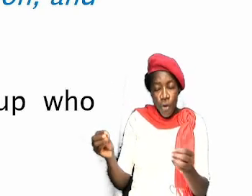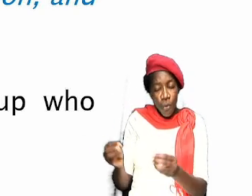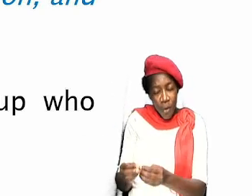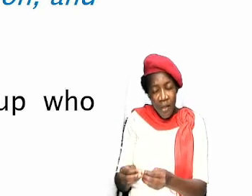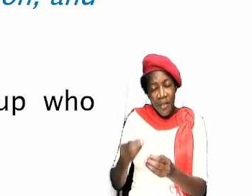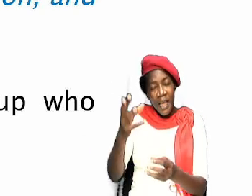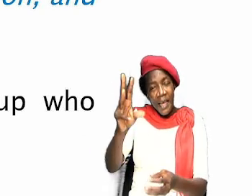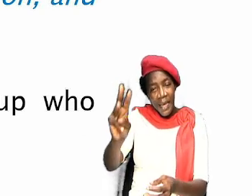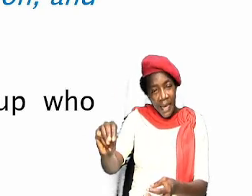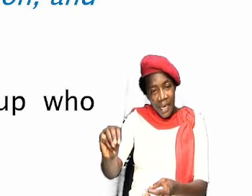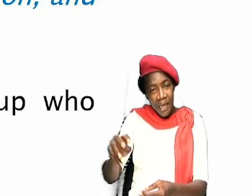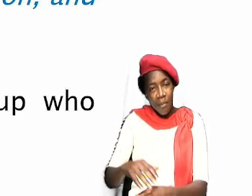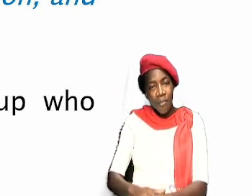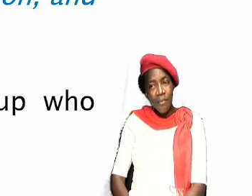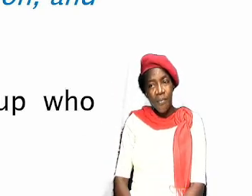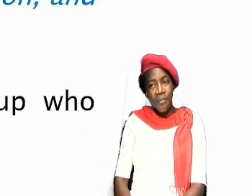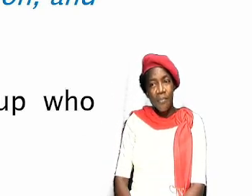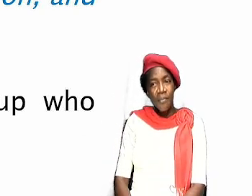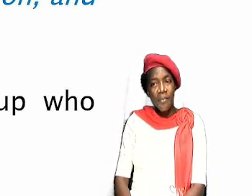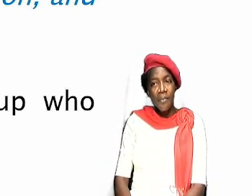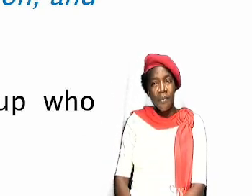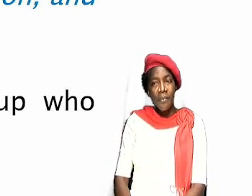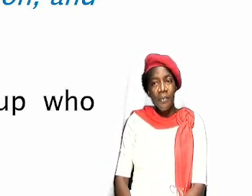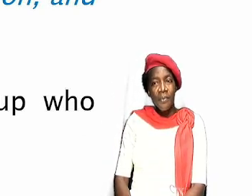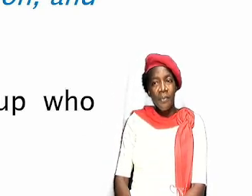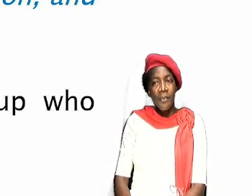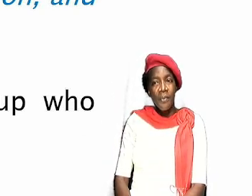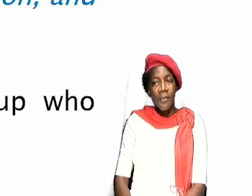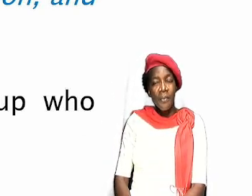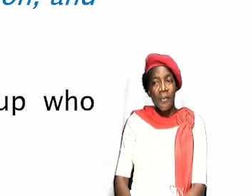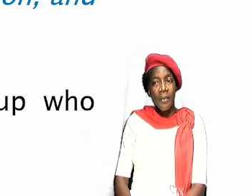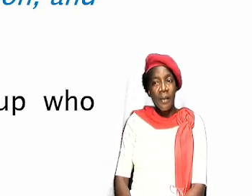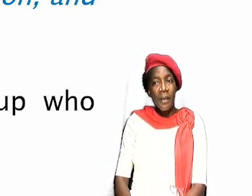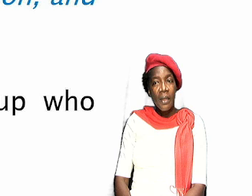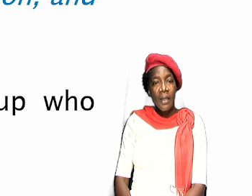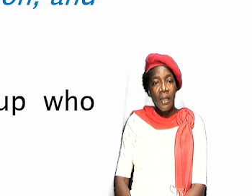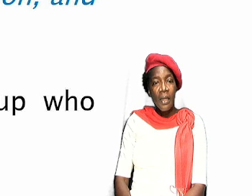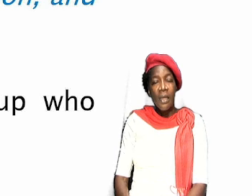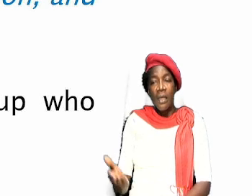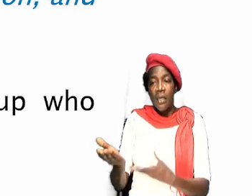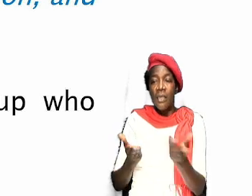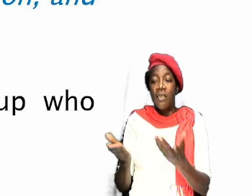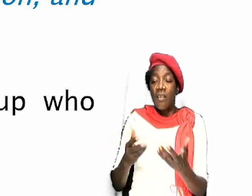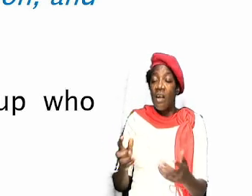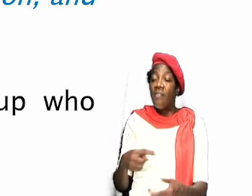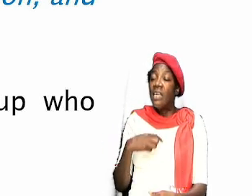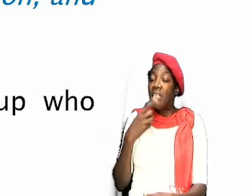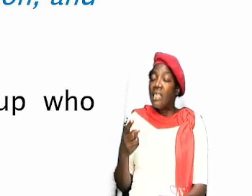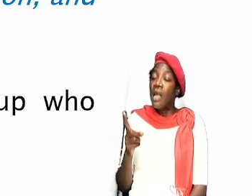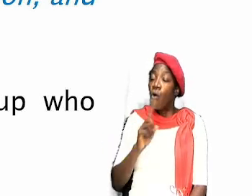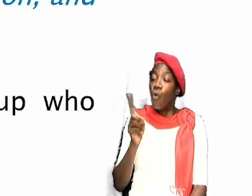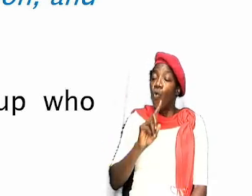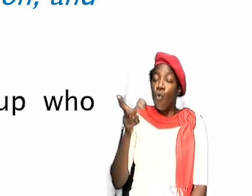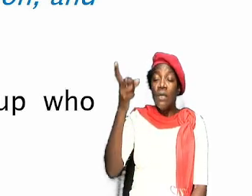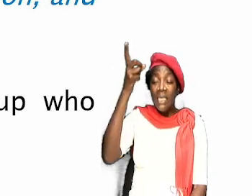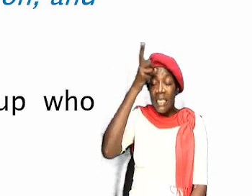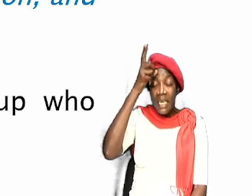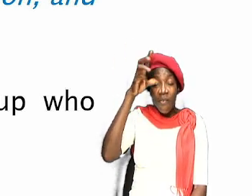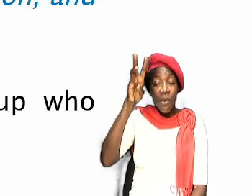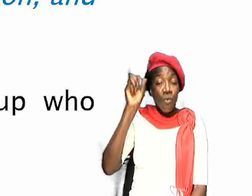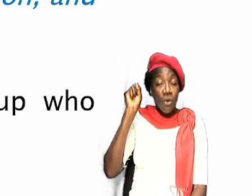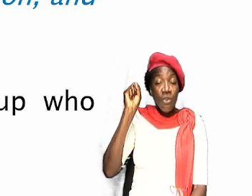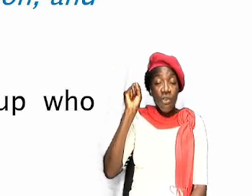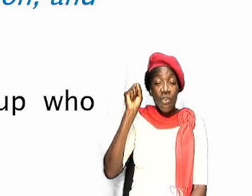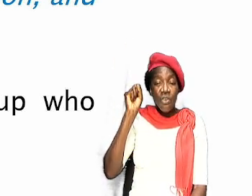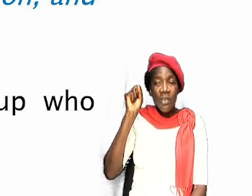him. In a nutshell, the servant sum up who David was. So the first thing is